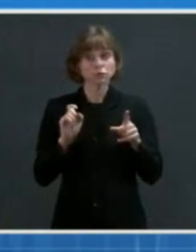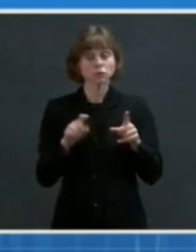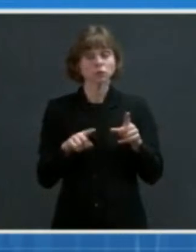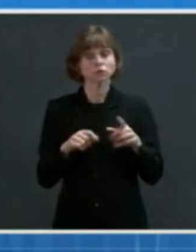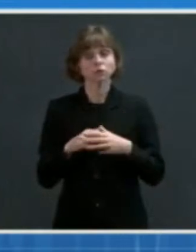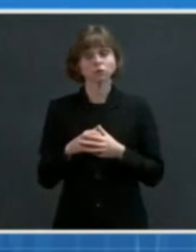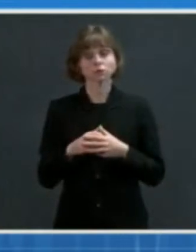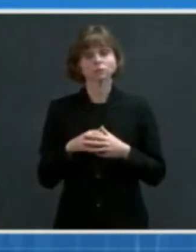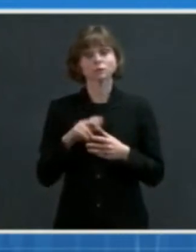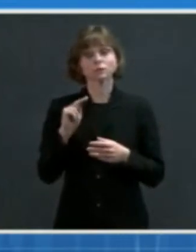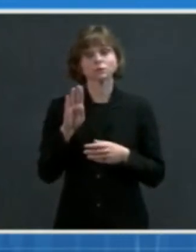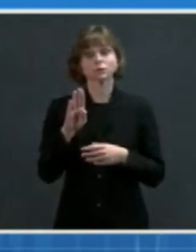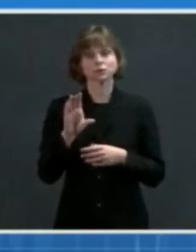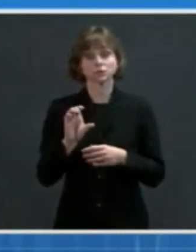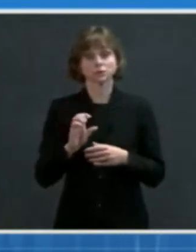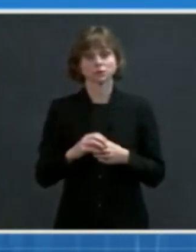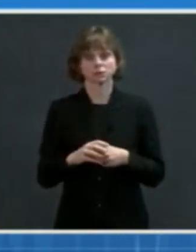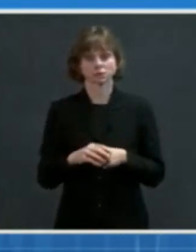at NBC.